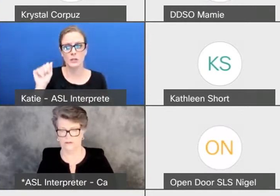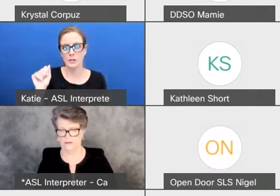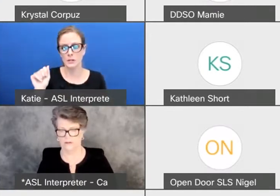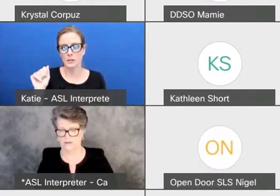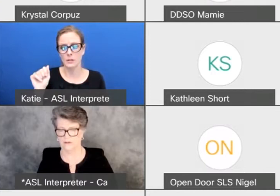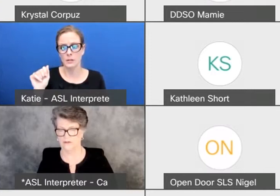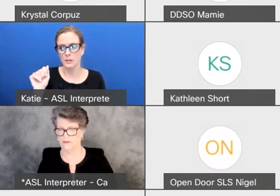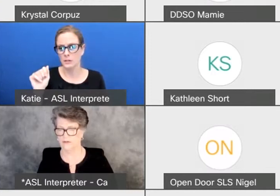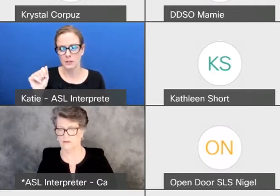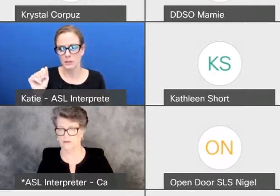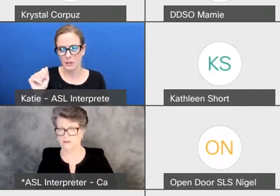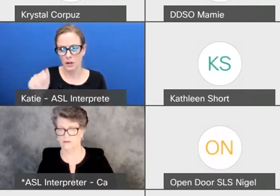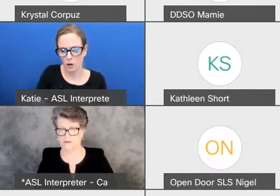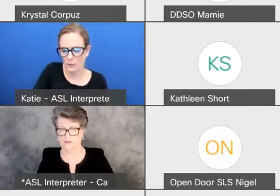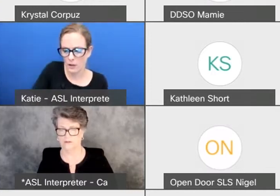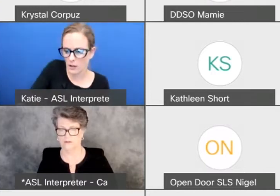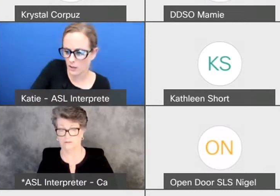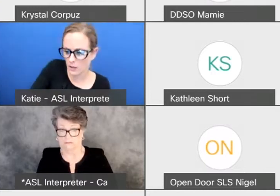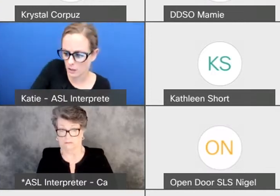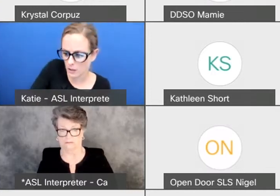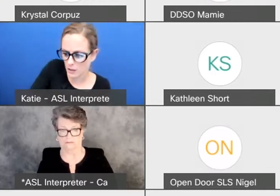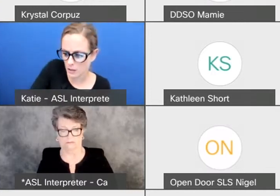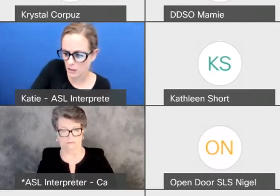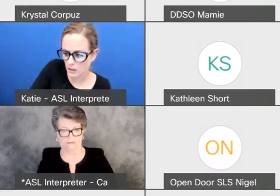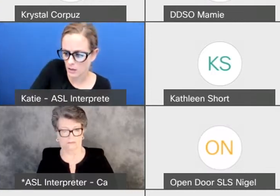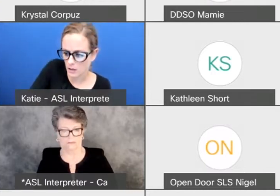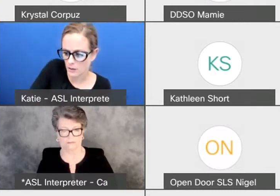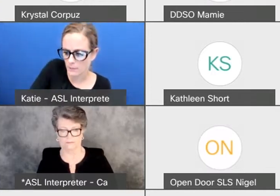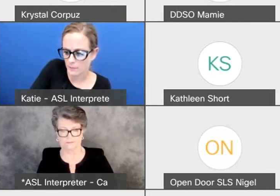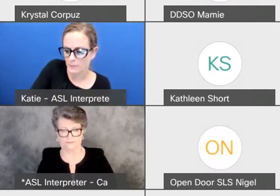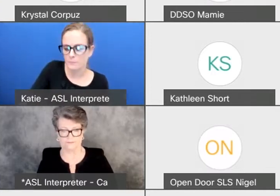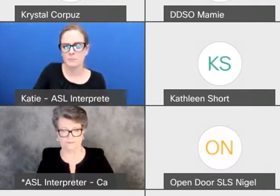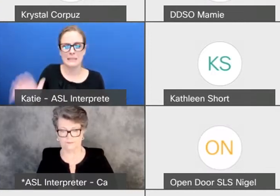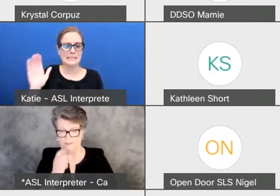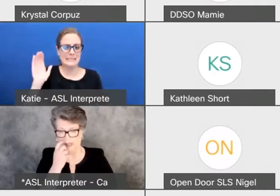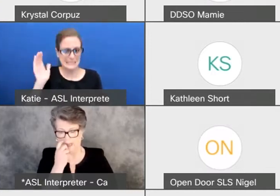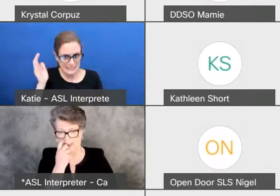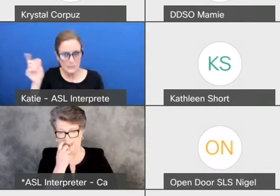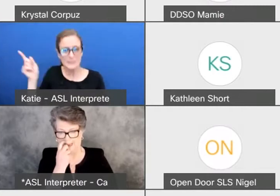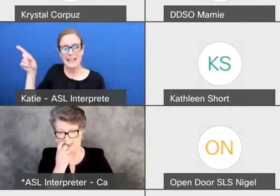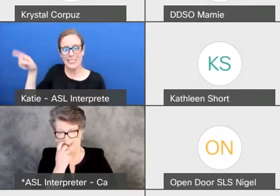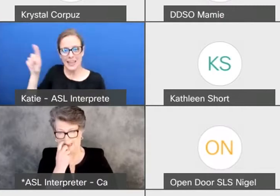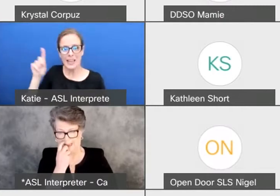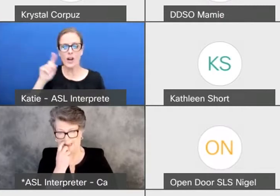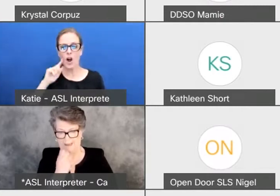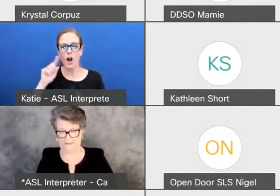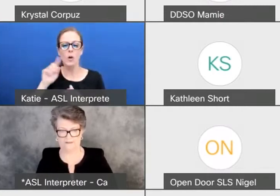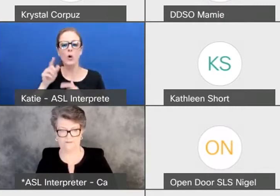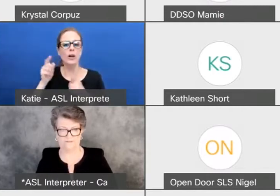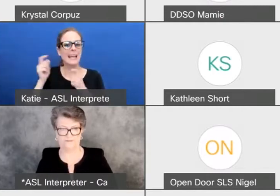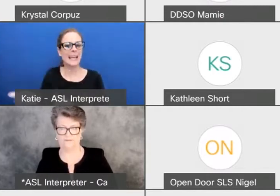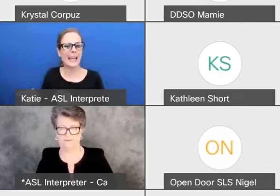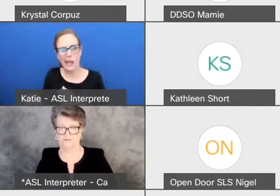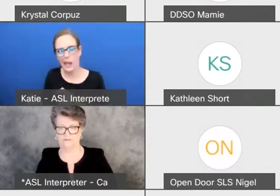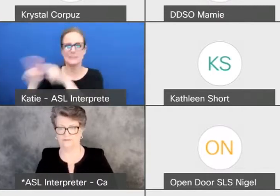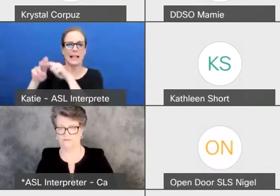It appears not. Well, then I think that they are looking at acceleration. It would accelerate the rate